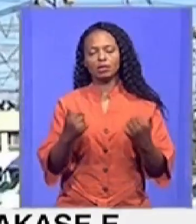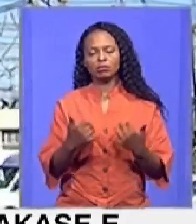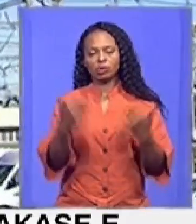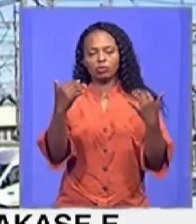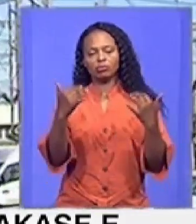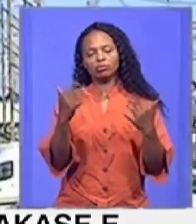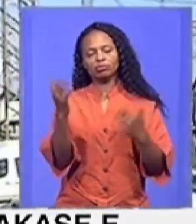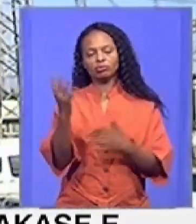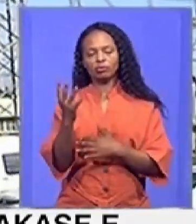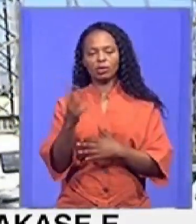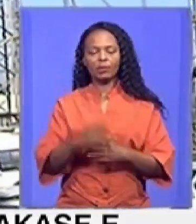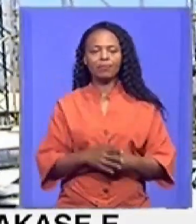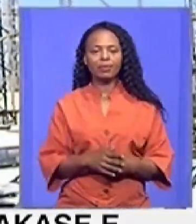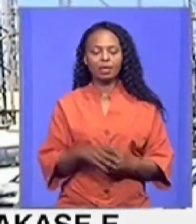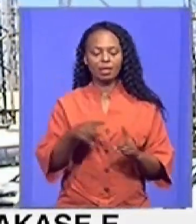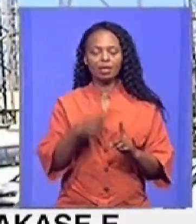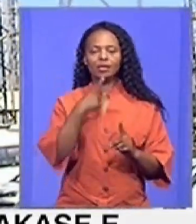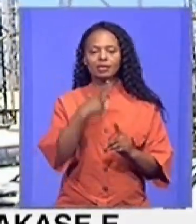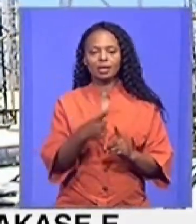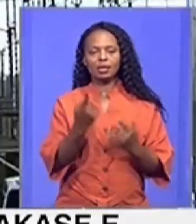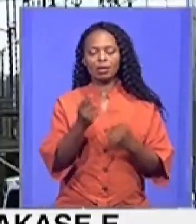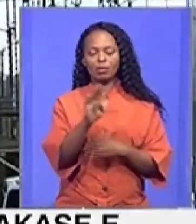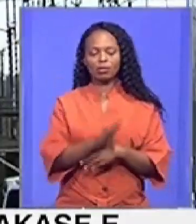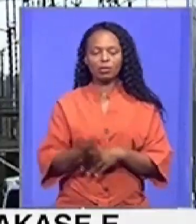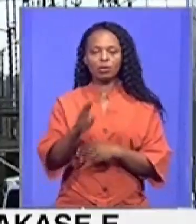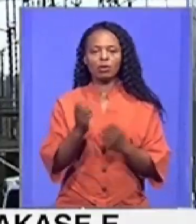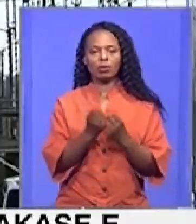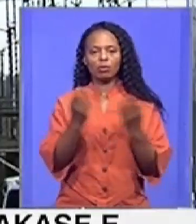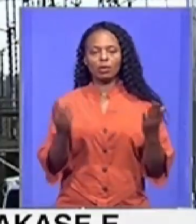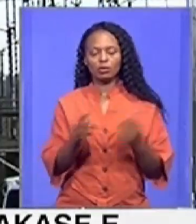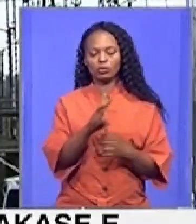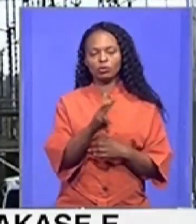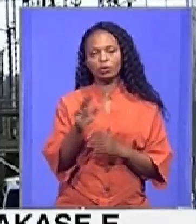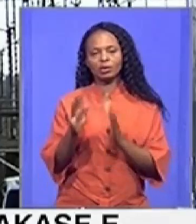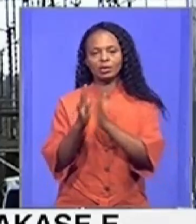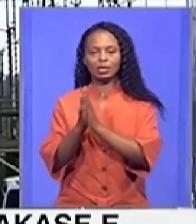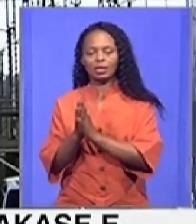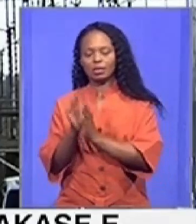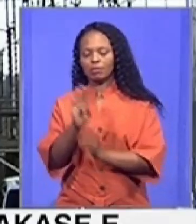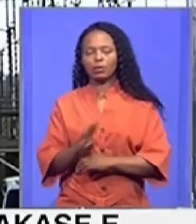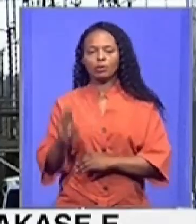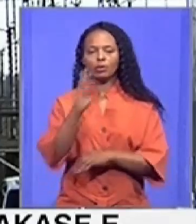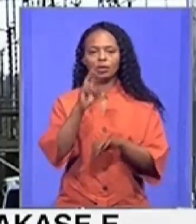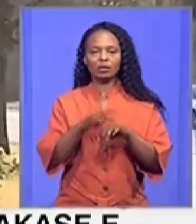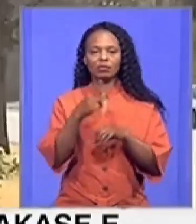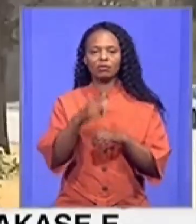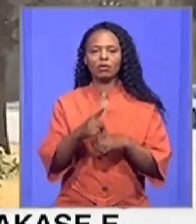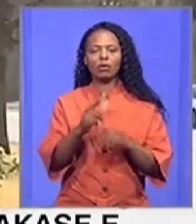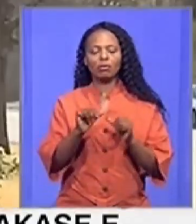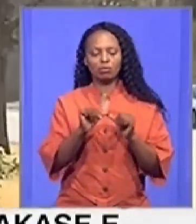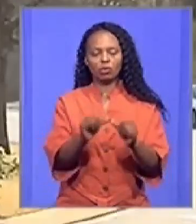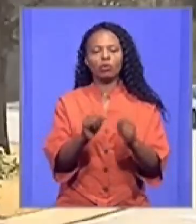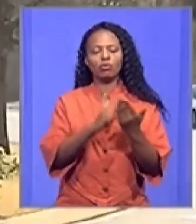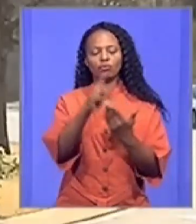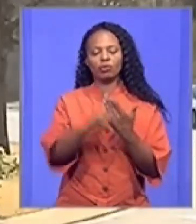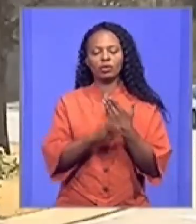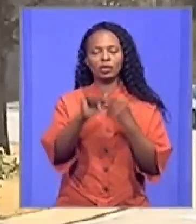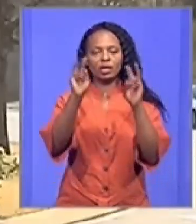e hlalositse hore e hloka diranta tse dibilione tse 210 ho tshehetsa diprojeke tsa yona tsa tlhahiso ya